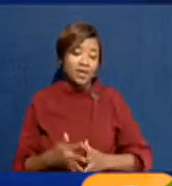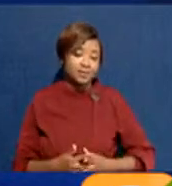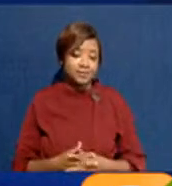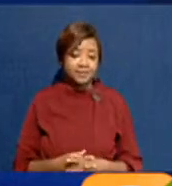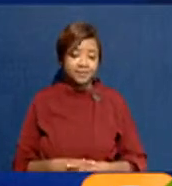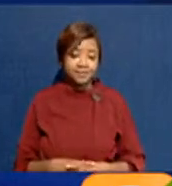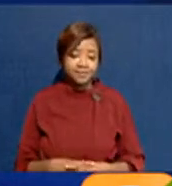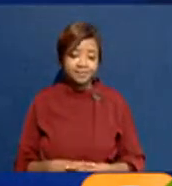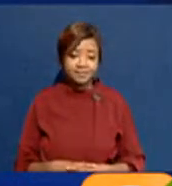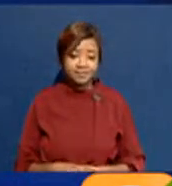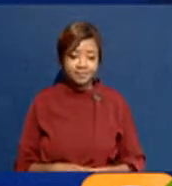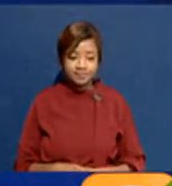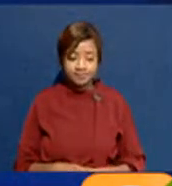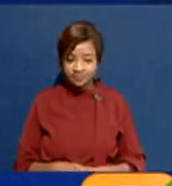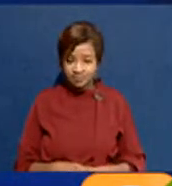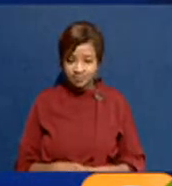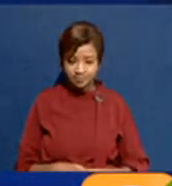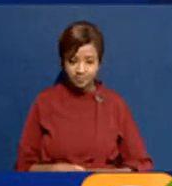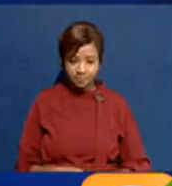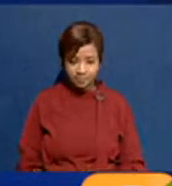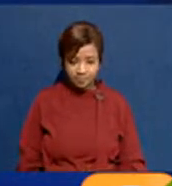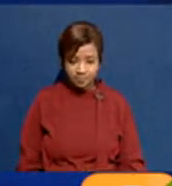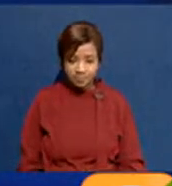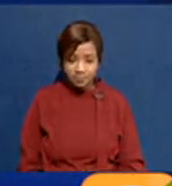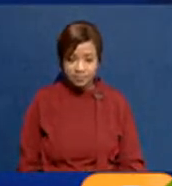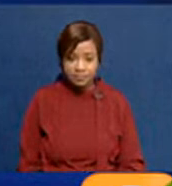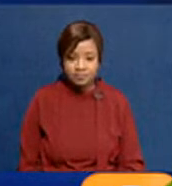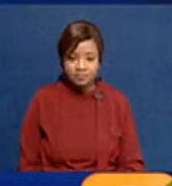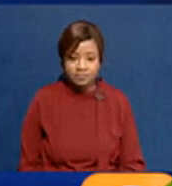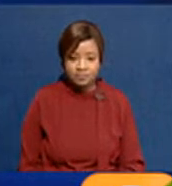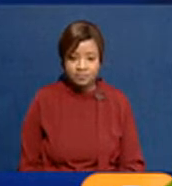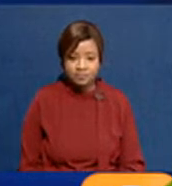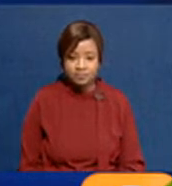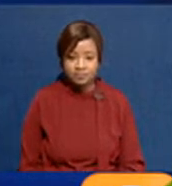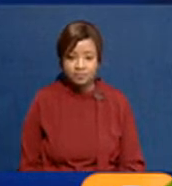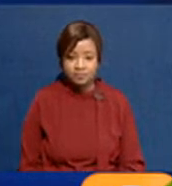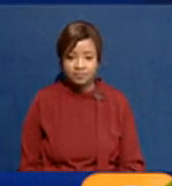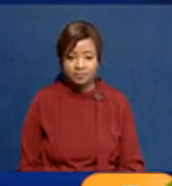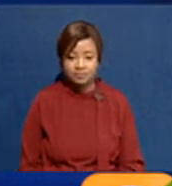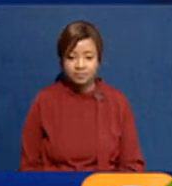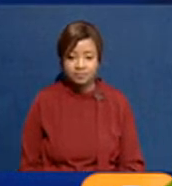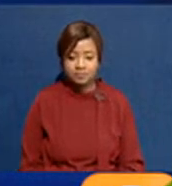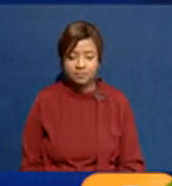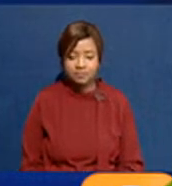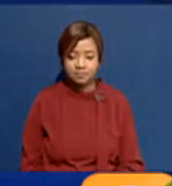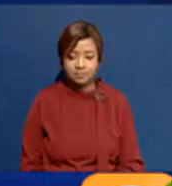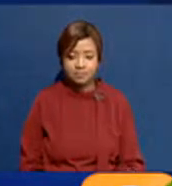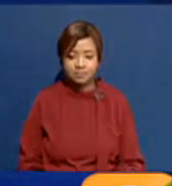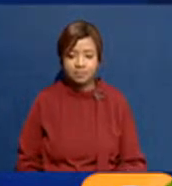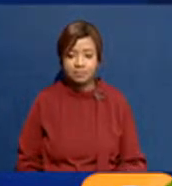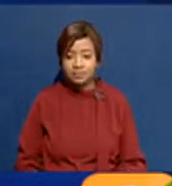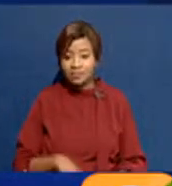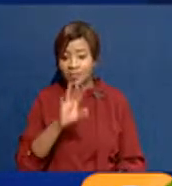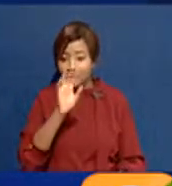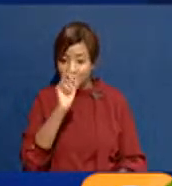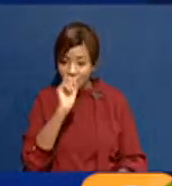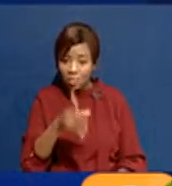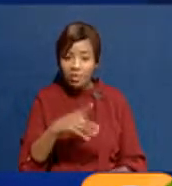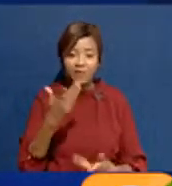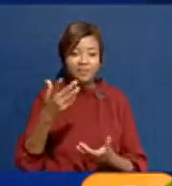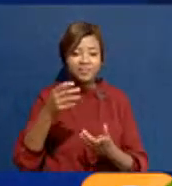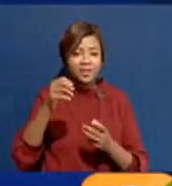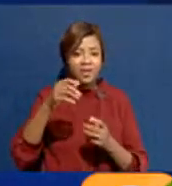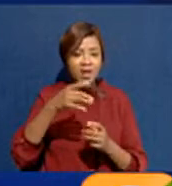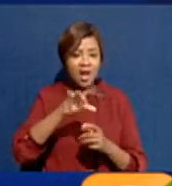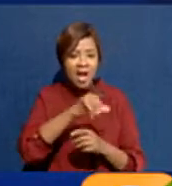I think with the whole organization, you see, we've talked here about fridges getting spoiled. Mm-hmm. We didn't even talk about electricity fluctuations. Yeah. We